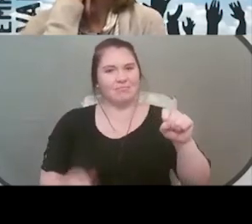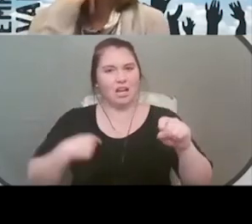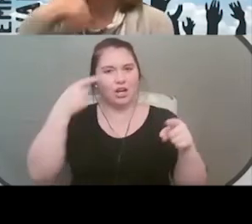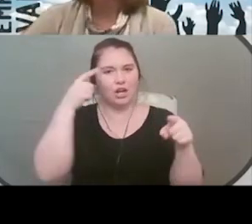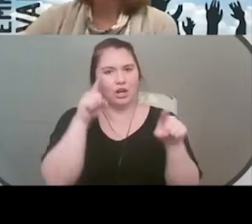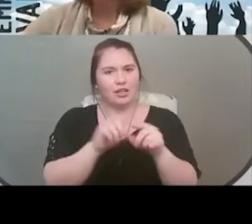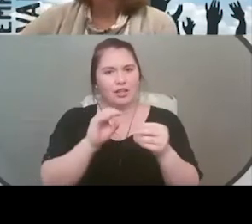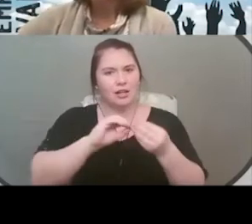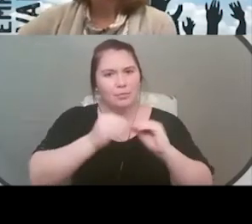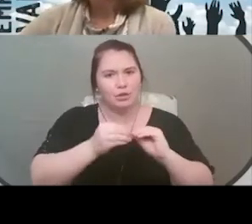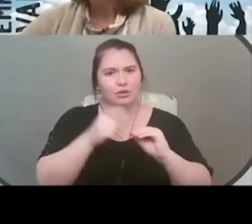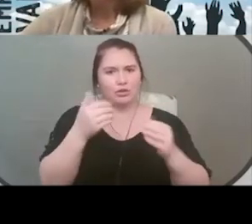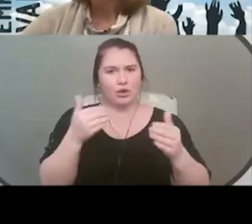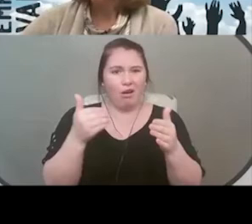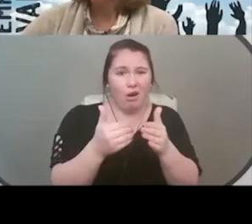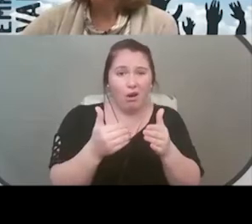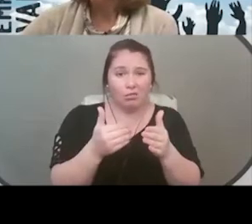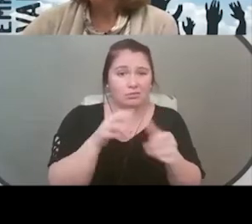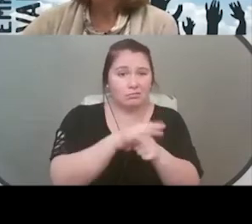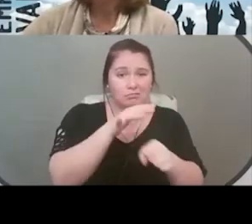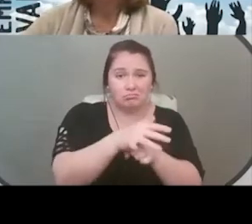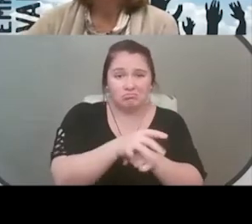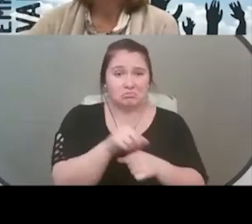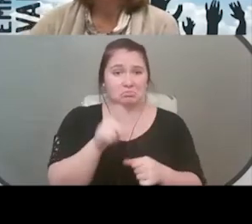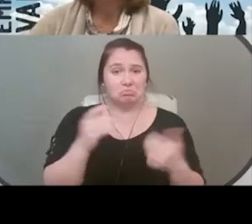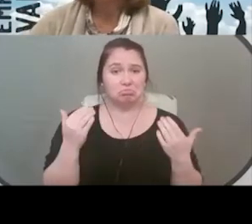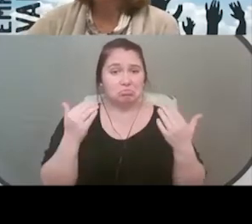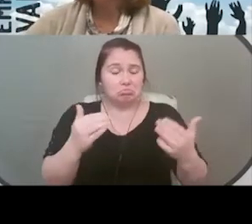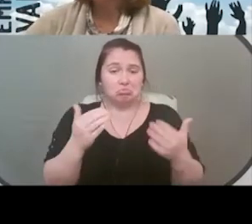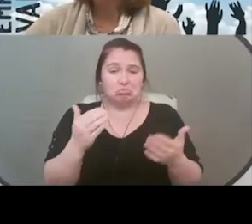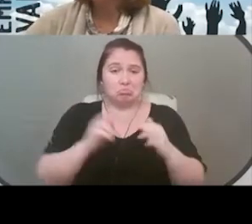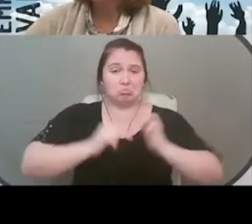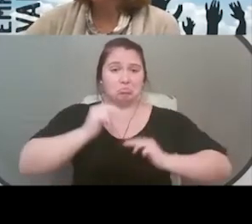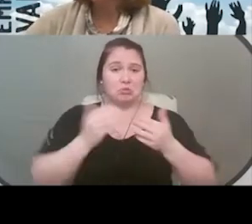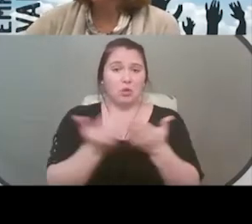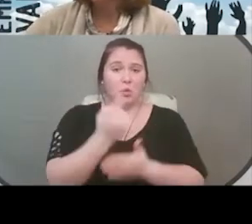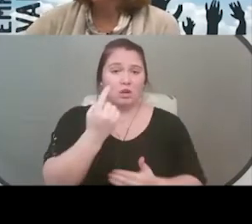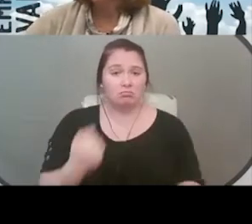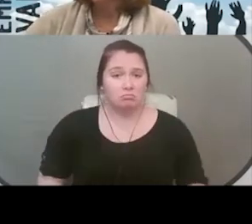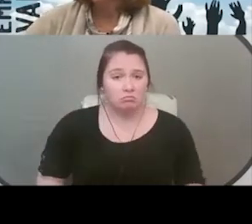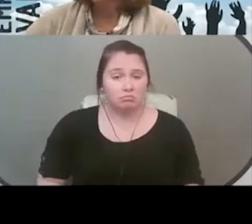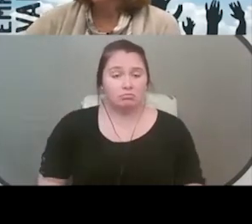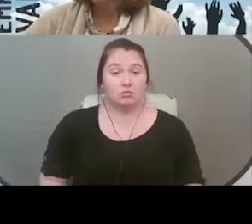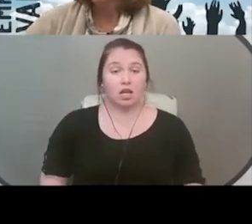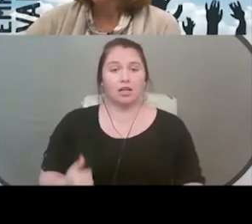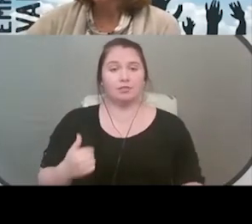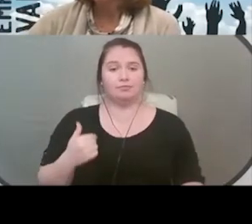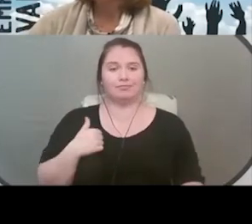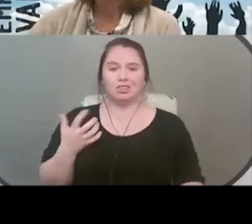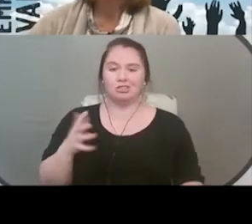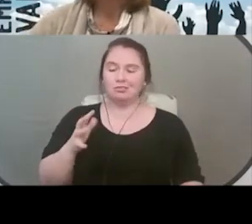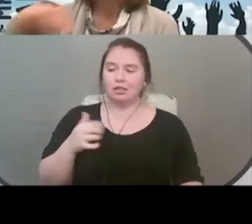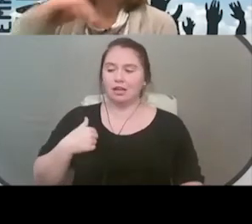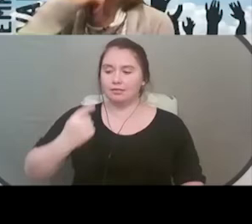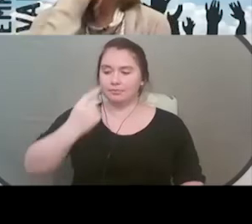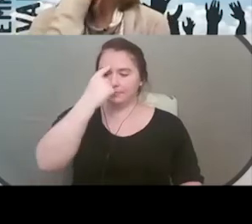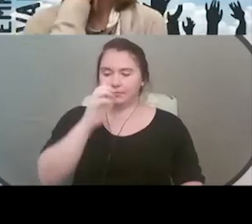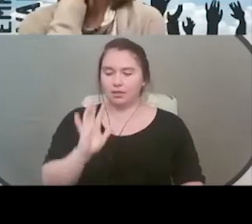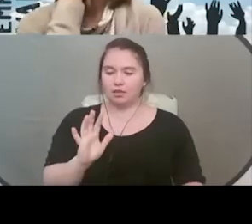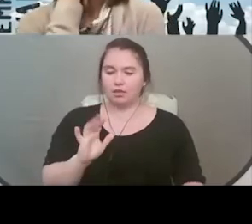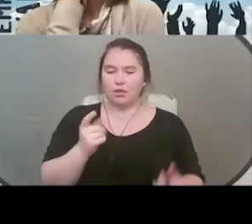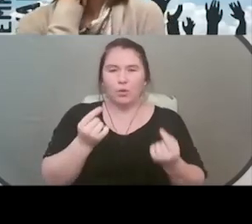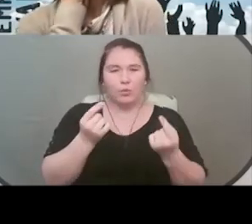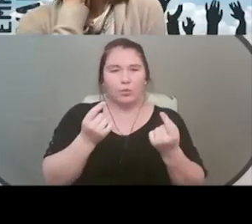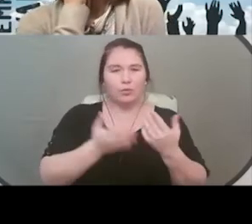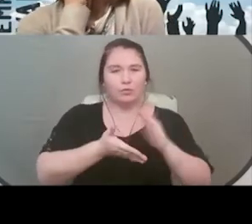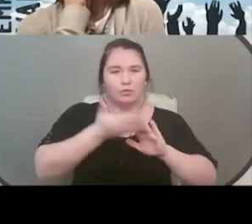so close, yeah, you might as well just build the new one. And I just kind of when you're going to renovate and kind of fix things